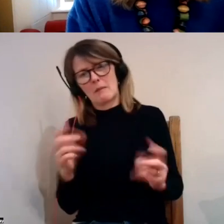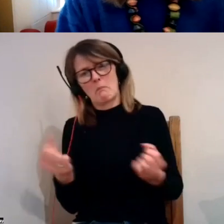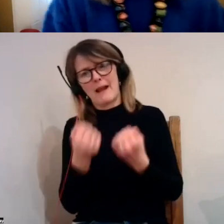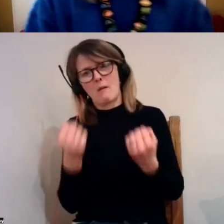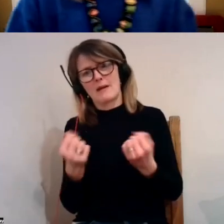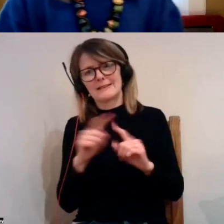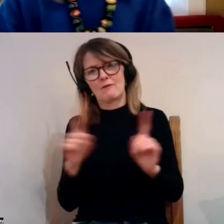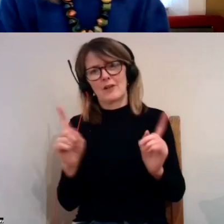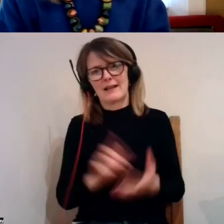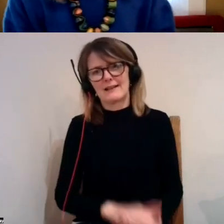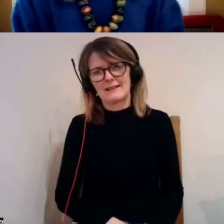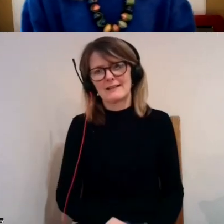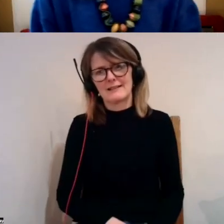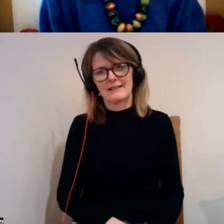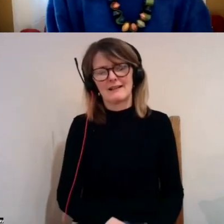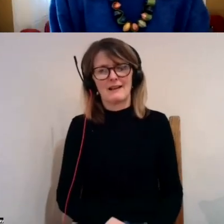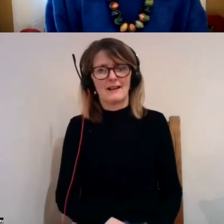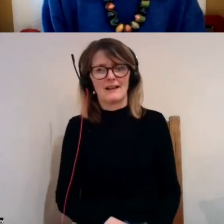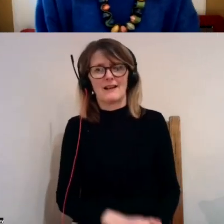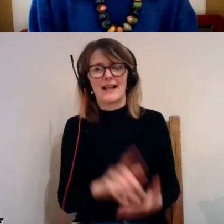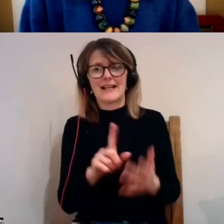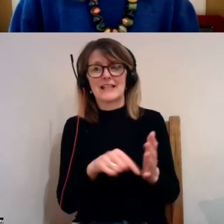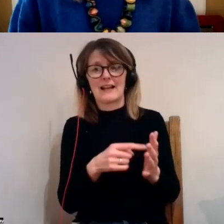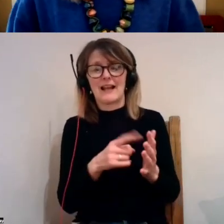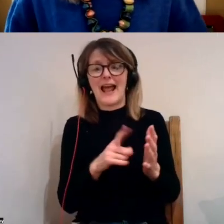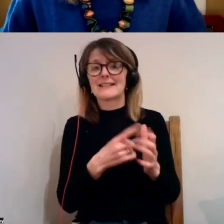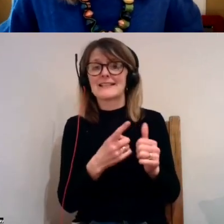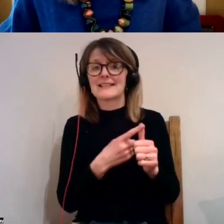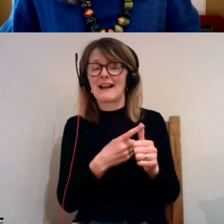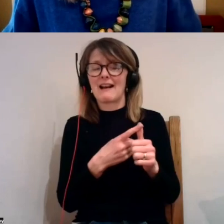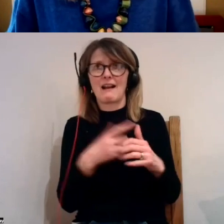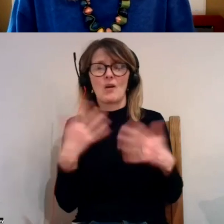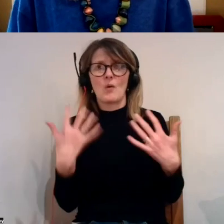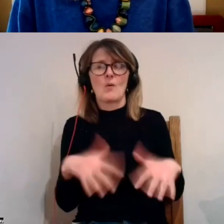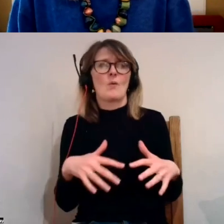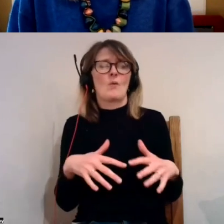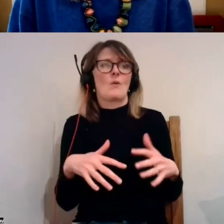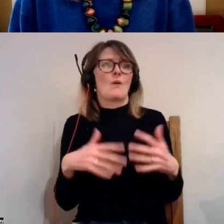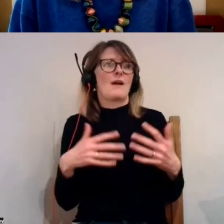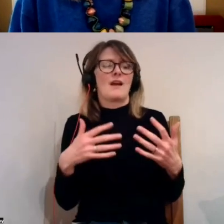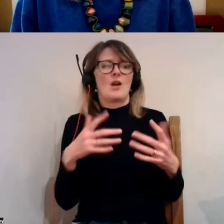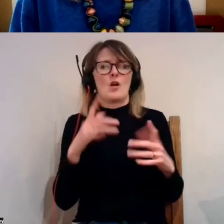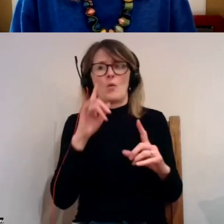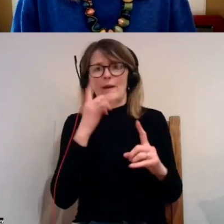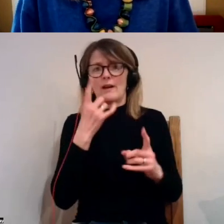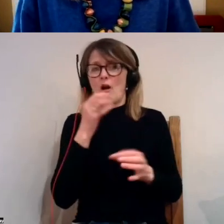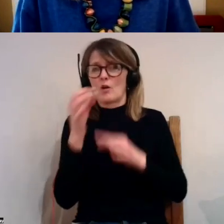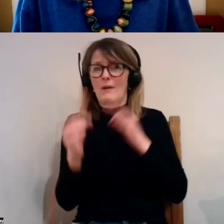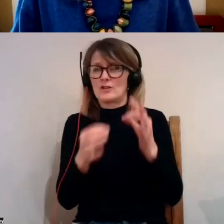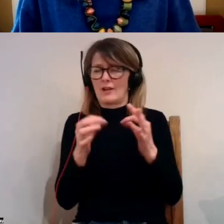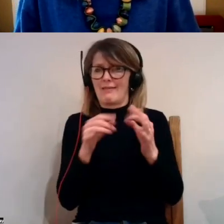Wow, that's well, that's I don't think we can question anything beyond that. That's a